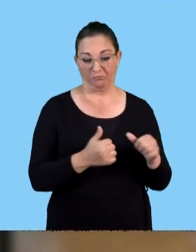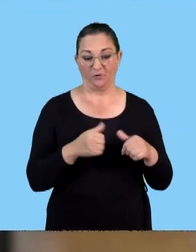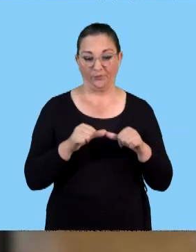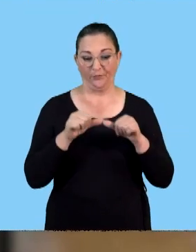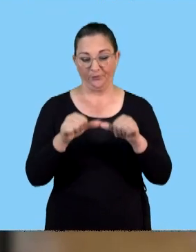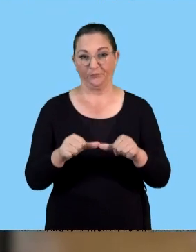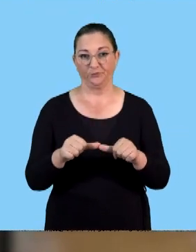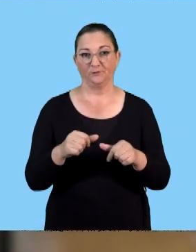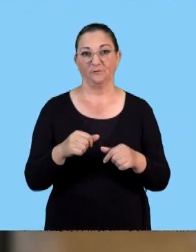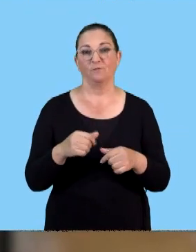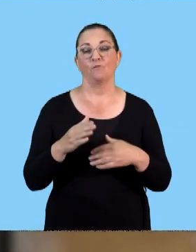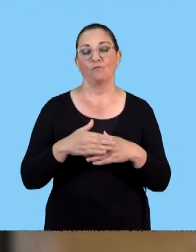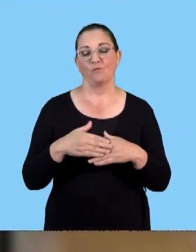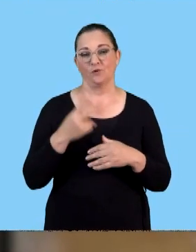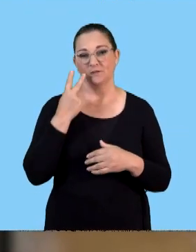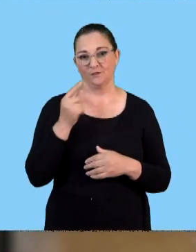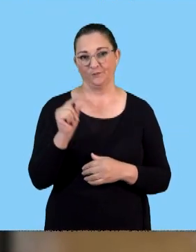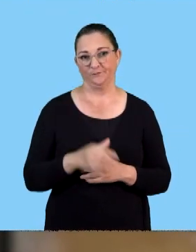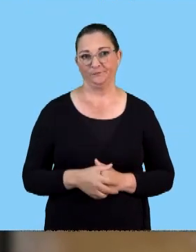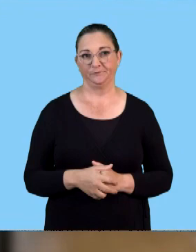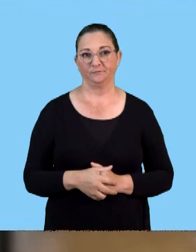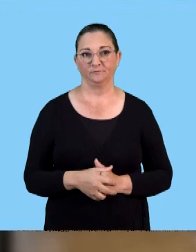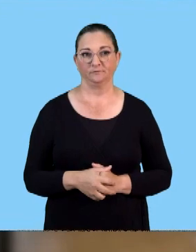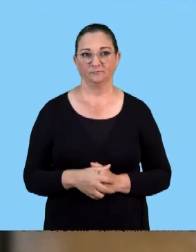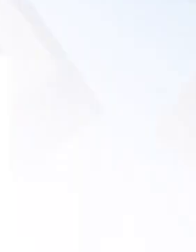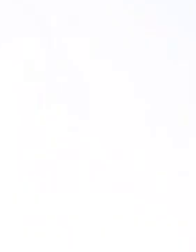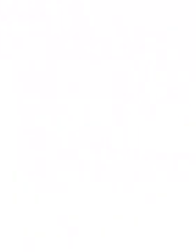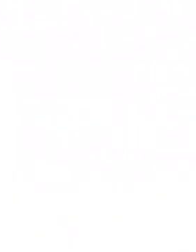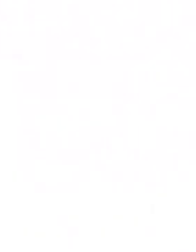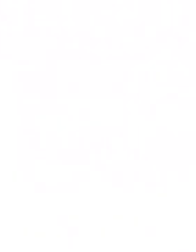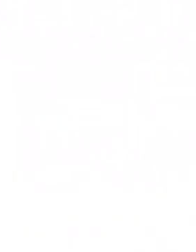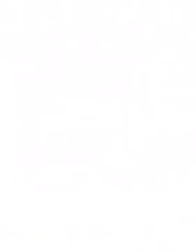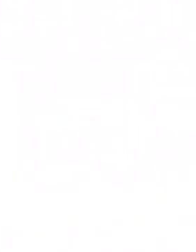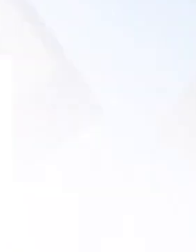and then after our break, we'll continue with some more sums. See you after the break.